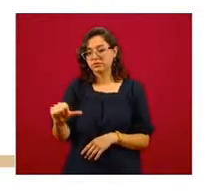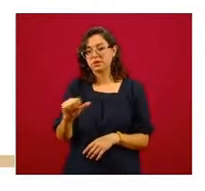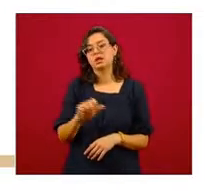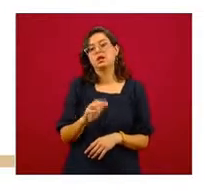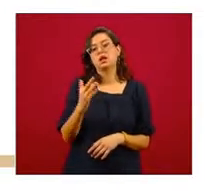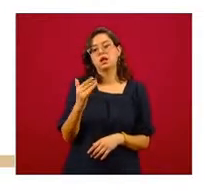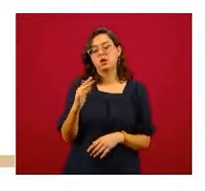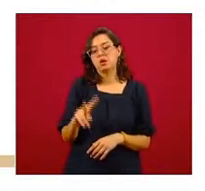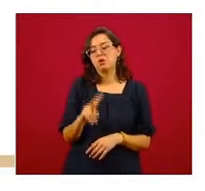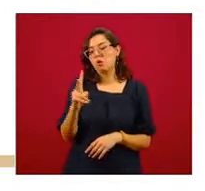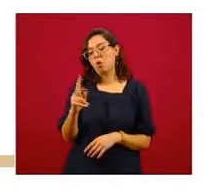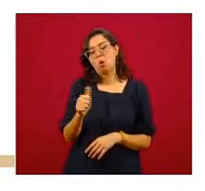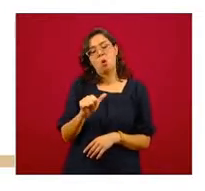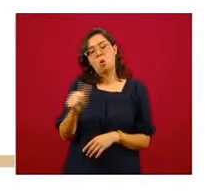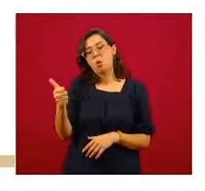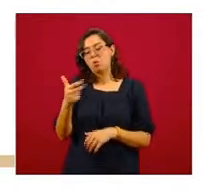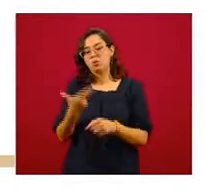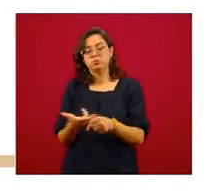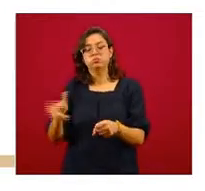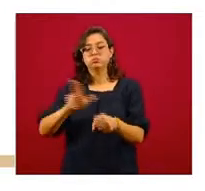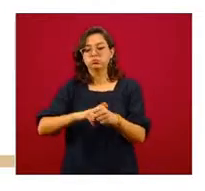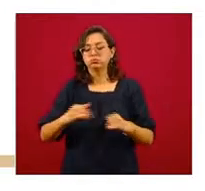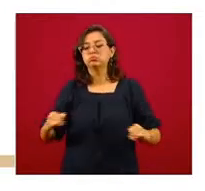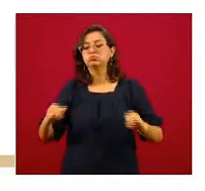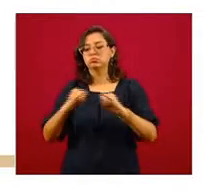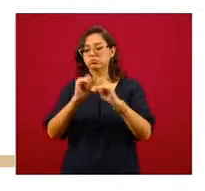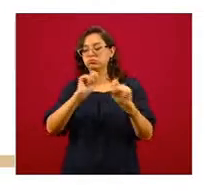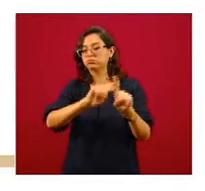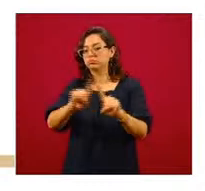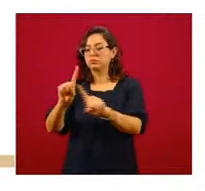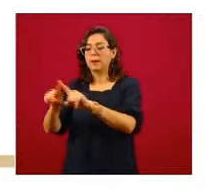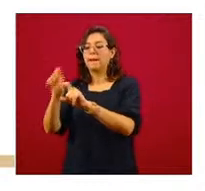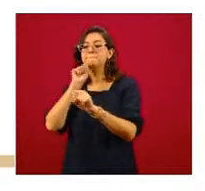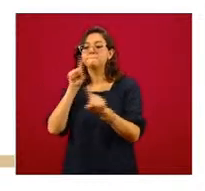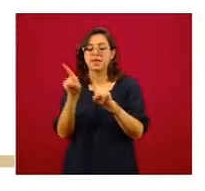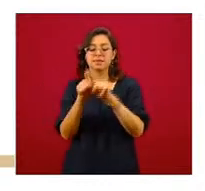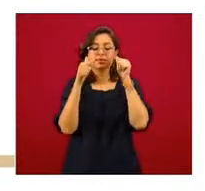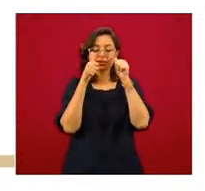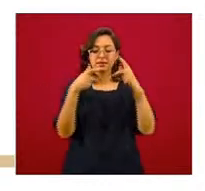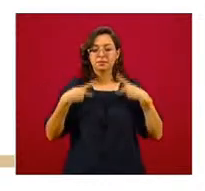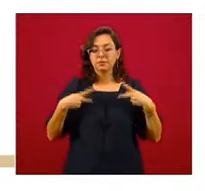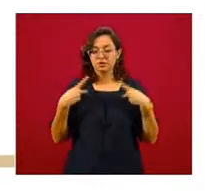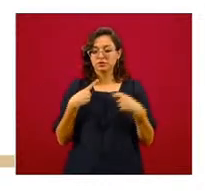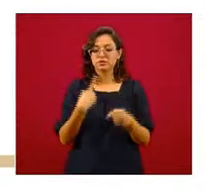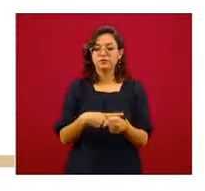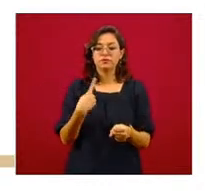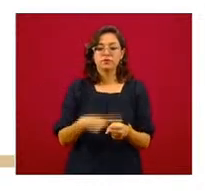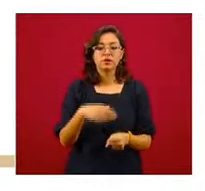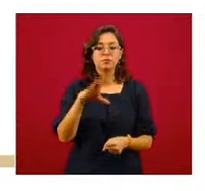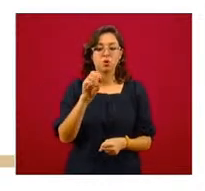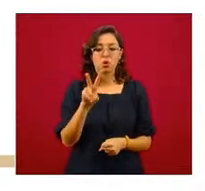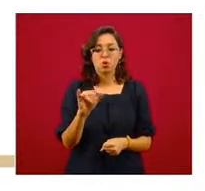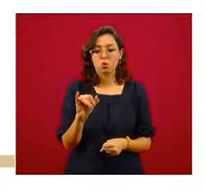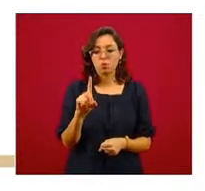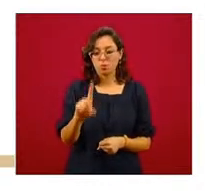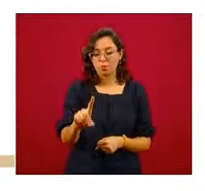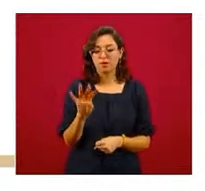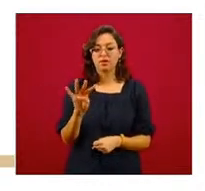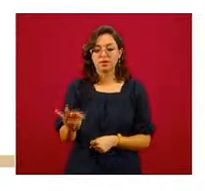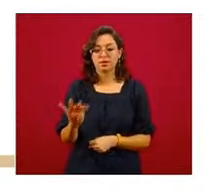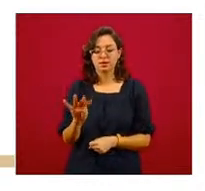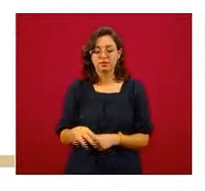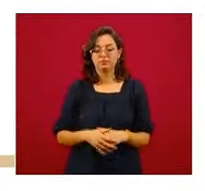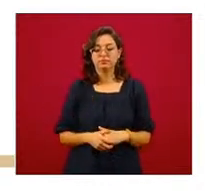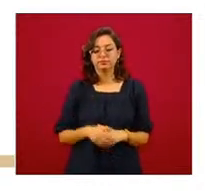165 were reported by the Ministry of Health, 52 by other institutions, and the Social Security